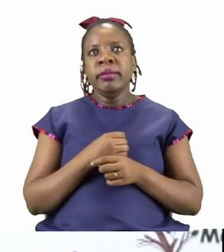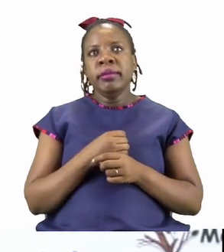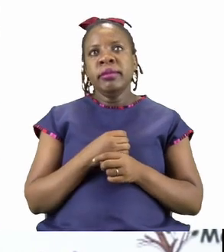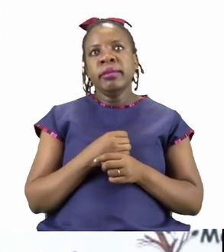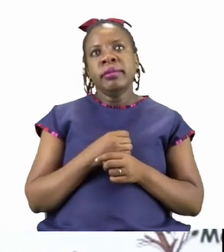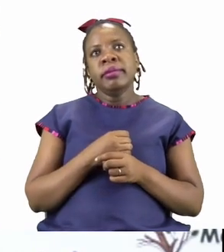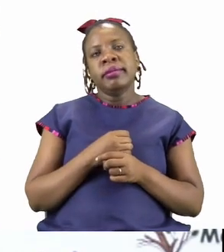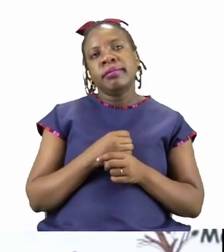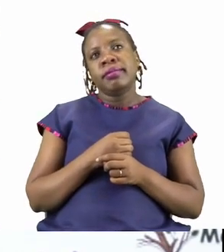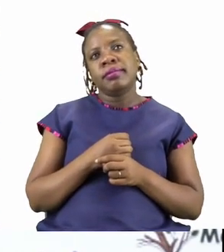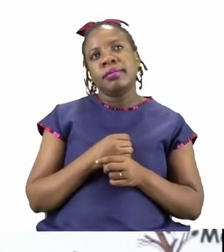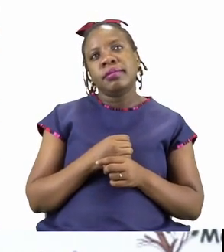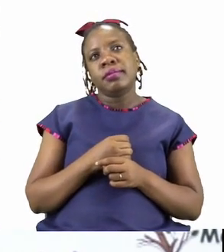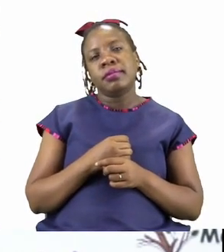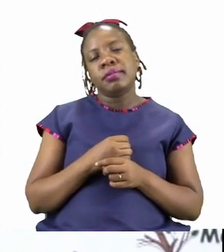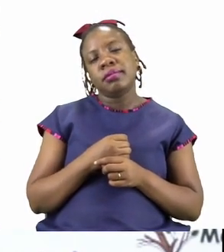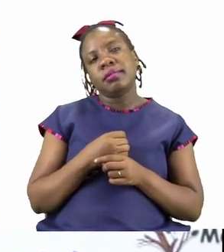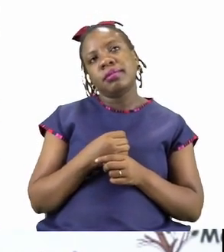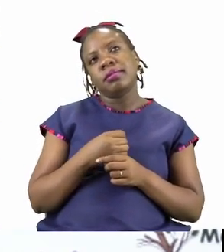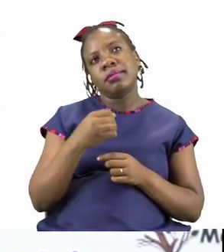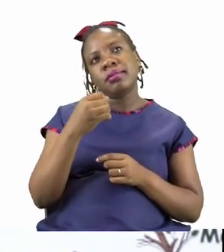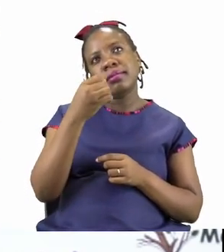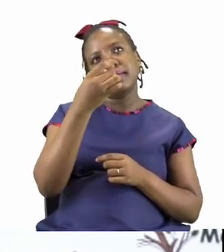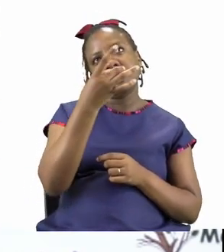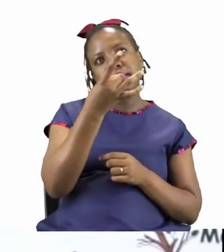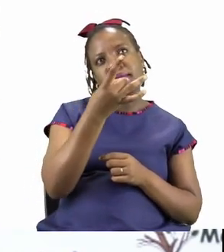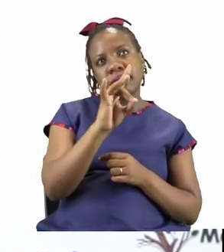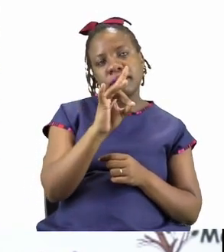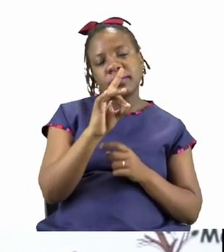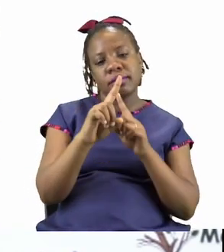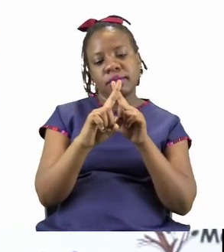8 times 4? And the answer there is